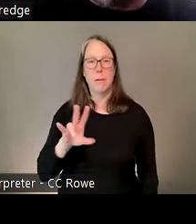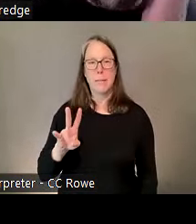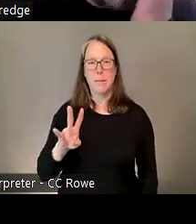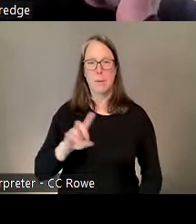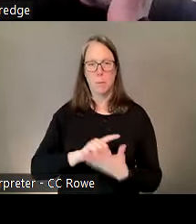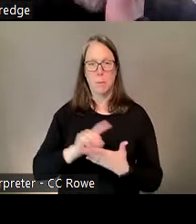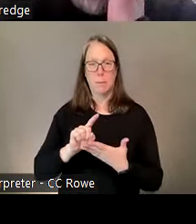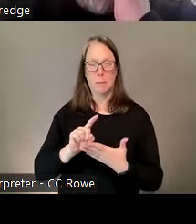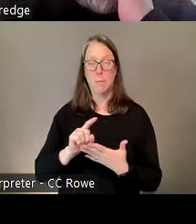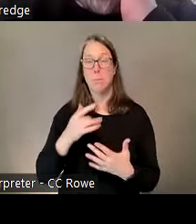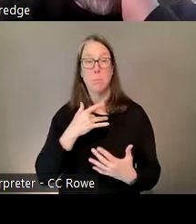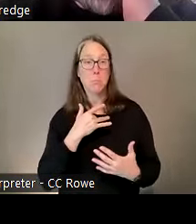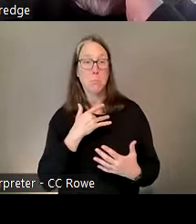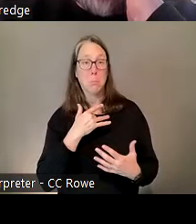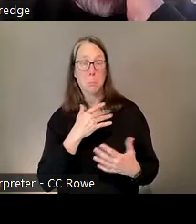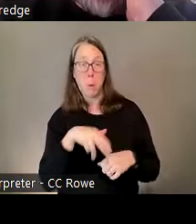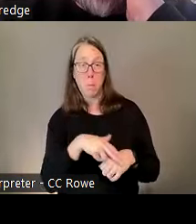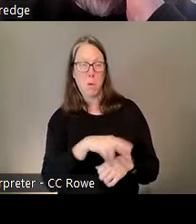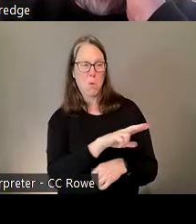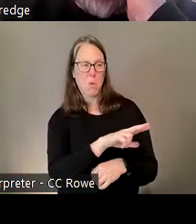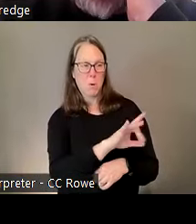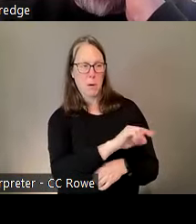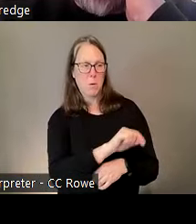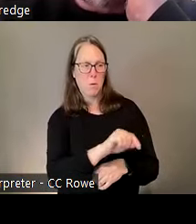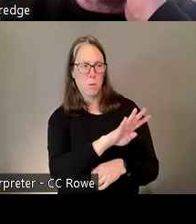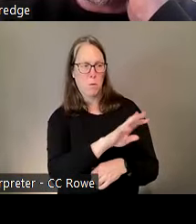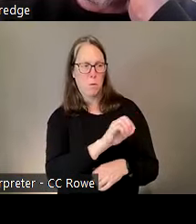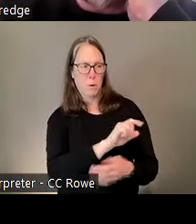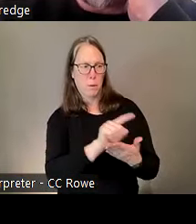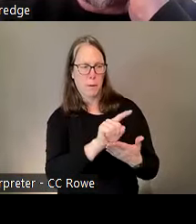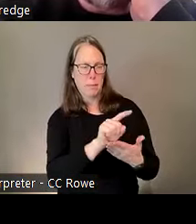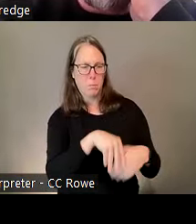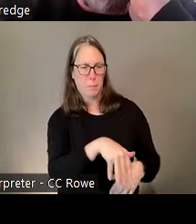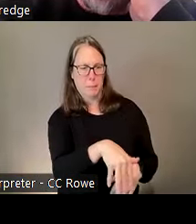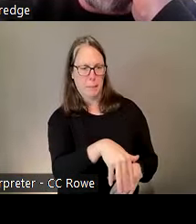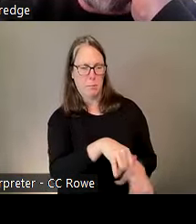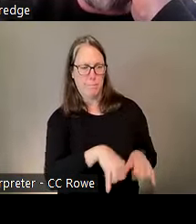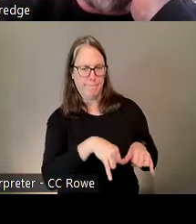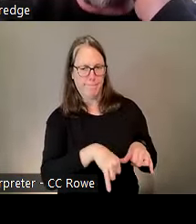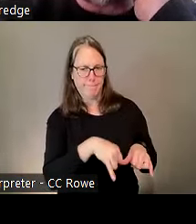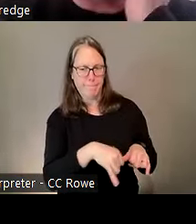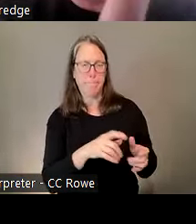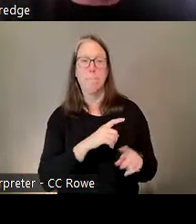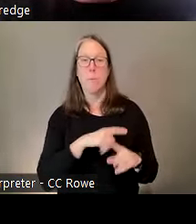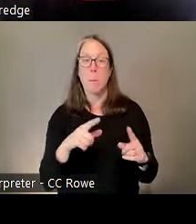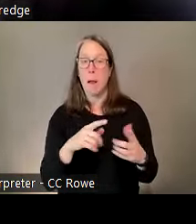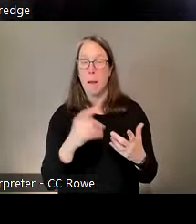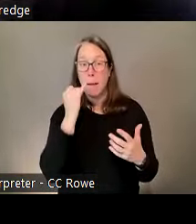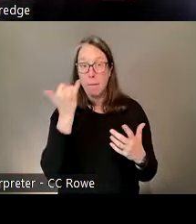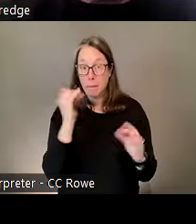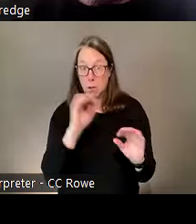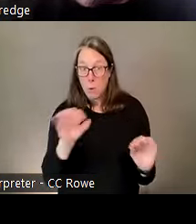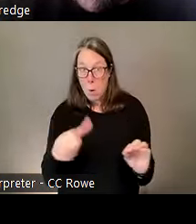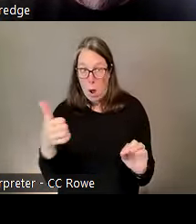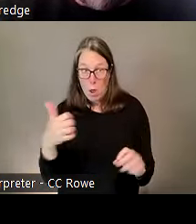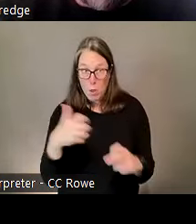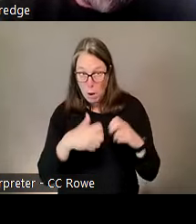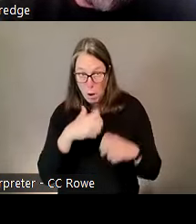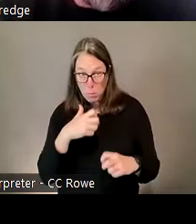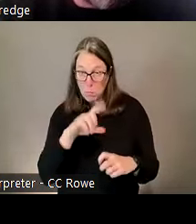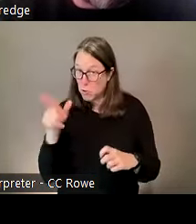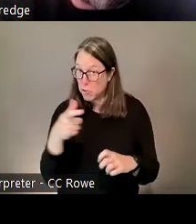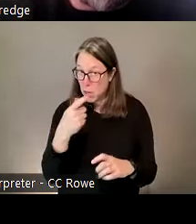40. And just being premature without any of the other issues is a risk factor